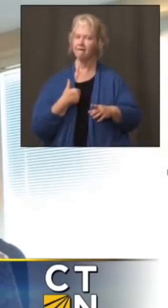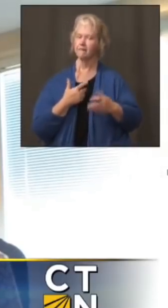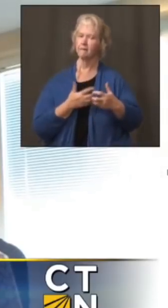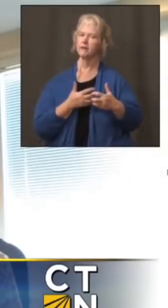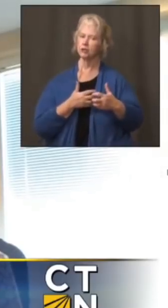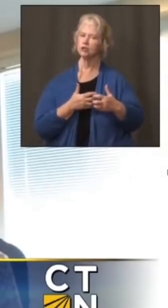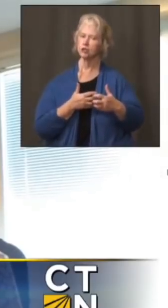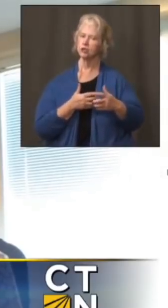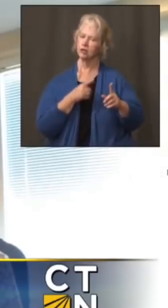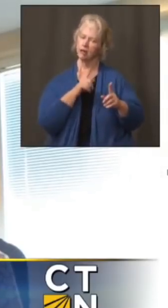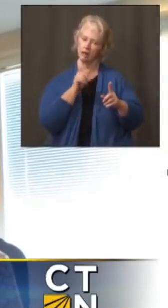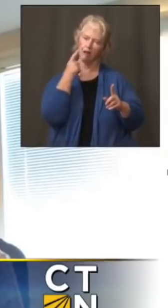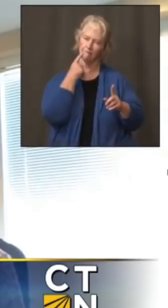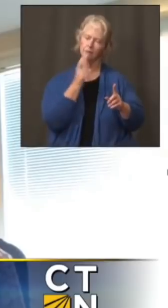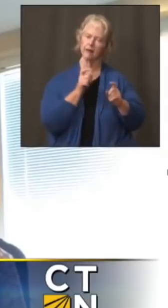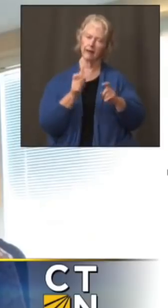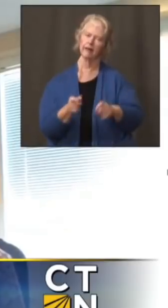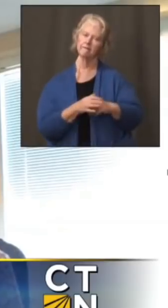federal government has given them.